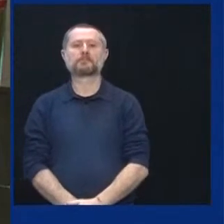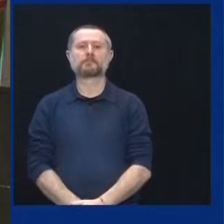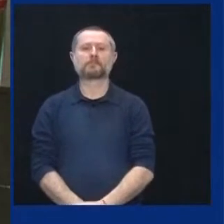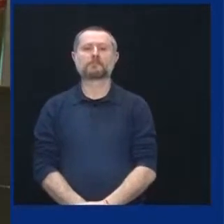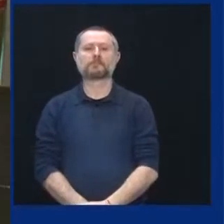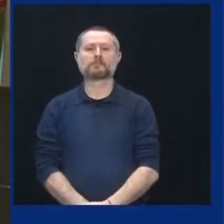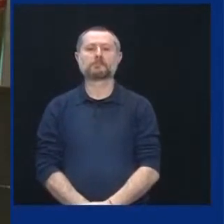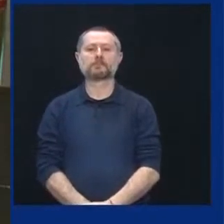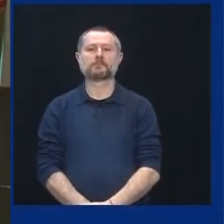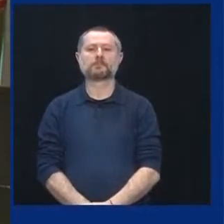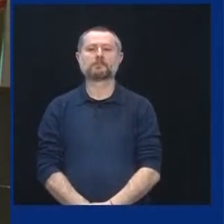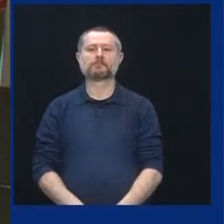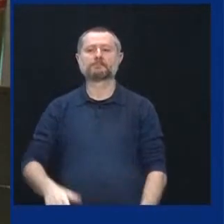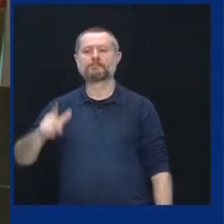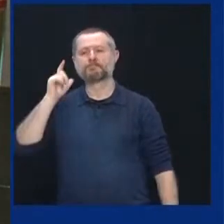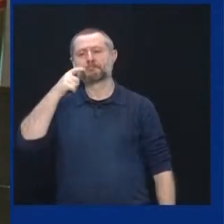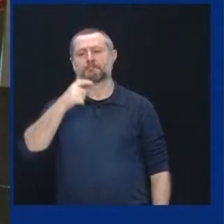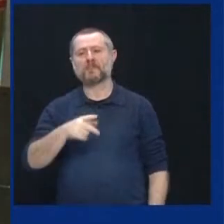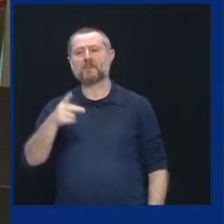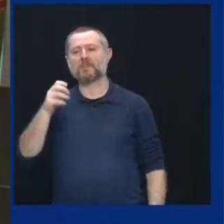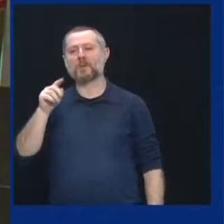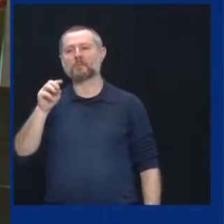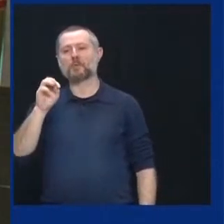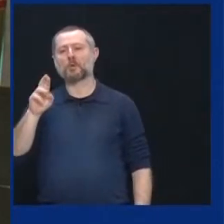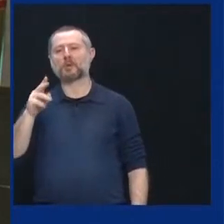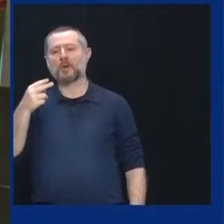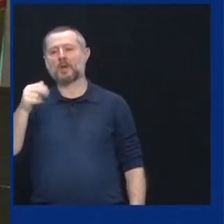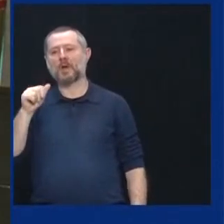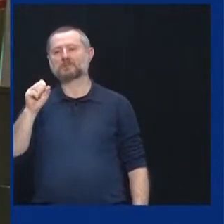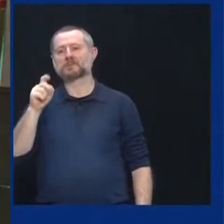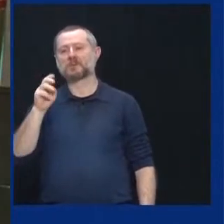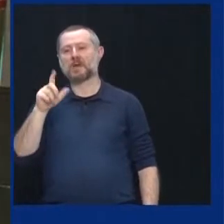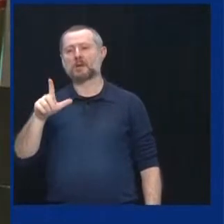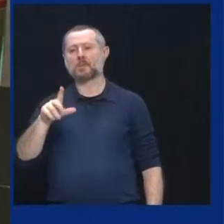All right, Governor, next up we have Peter Haskell from WCBS 880.